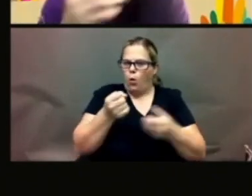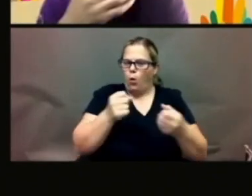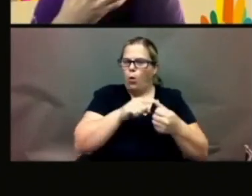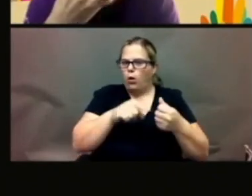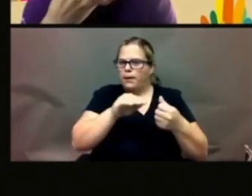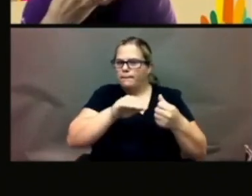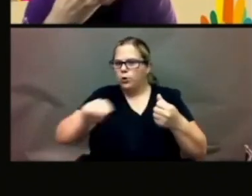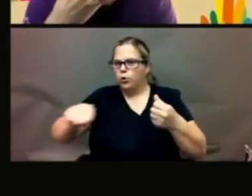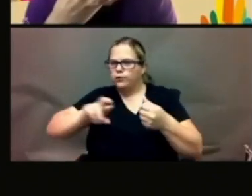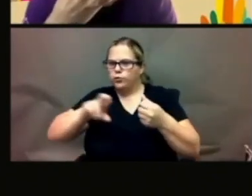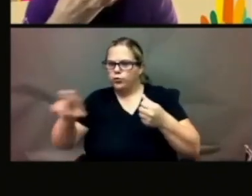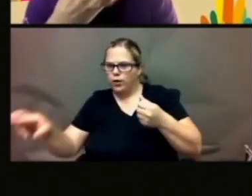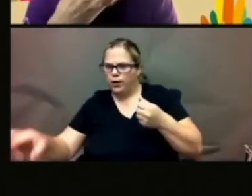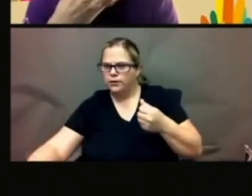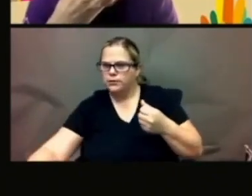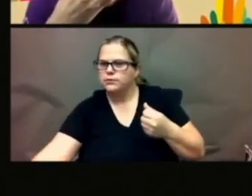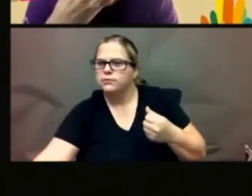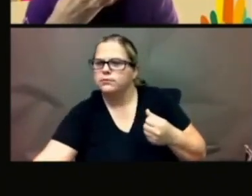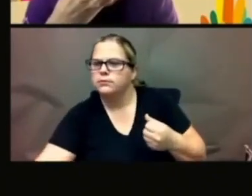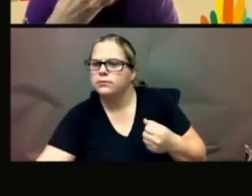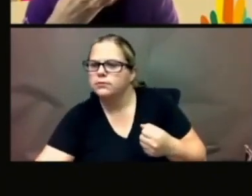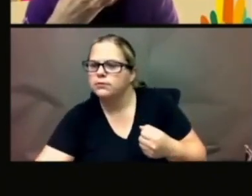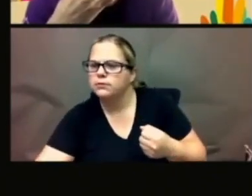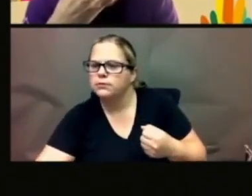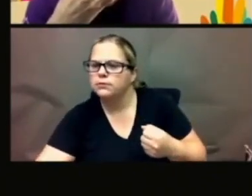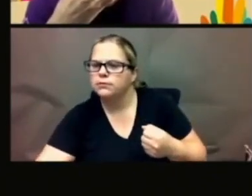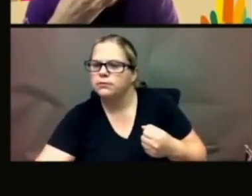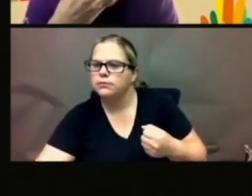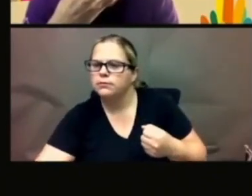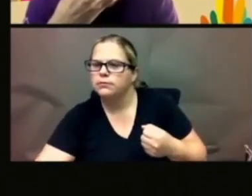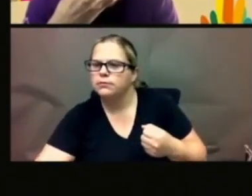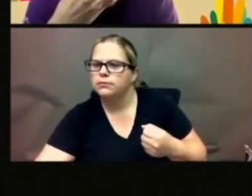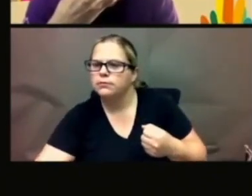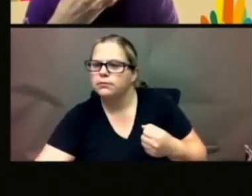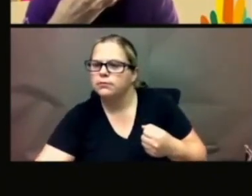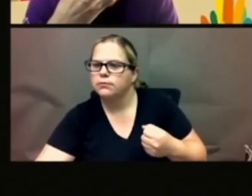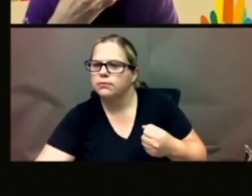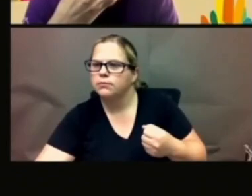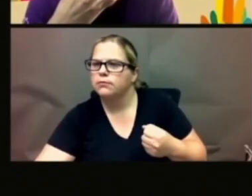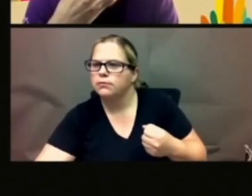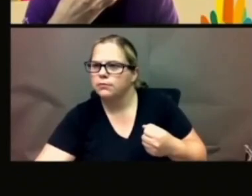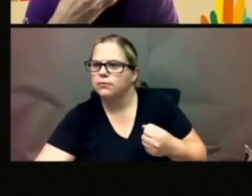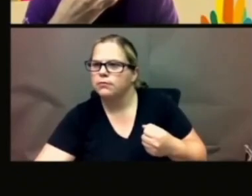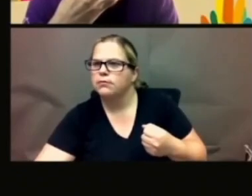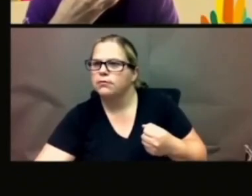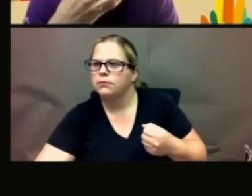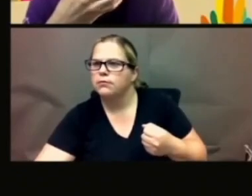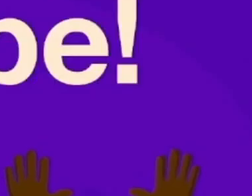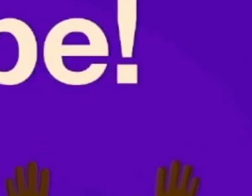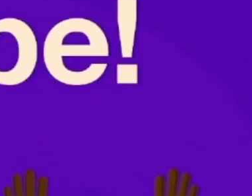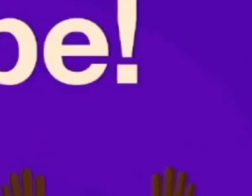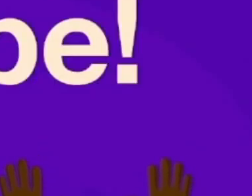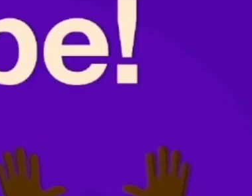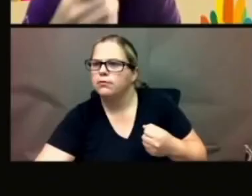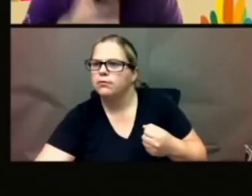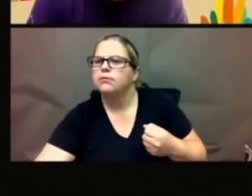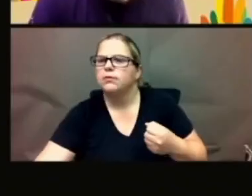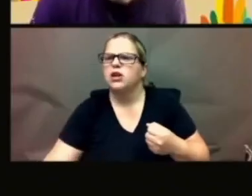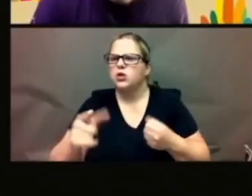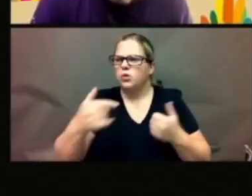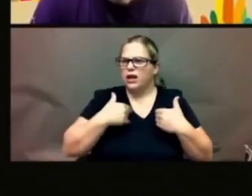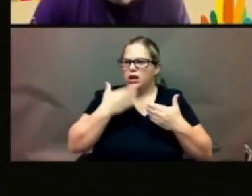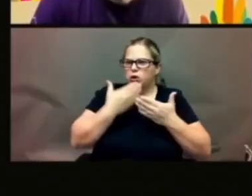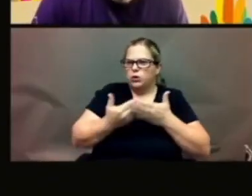right and to the right. And so each switch opens and closes a circuit. You had a good way of saying this, Eric,